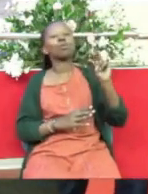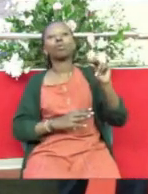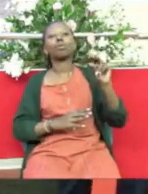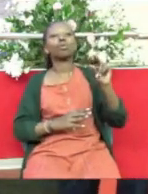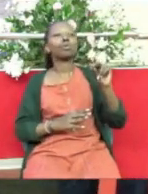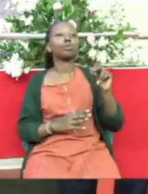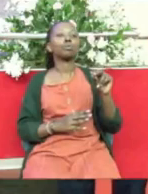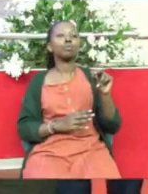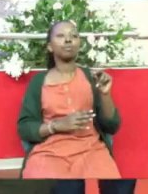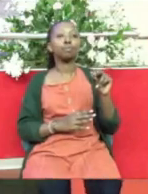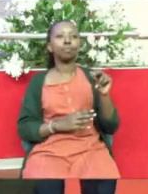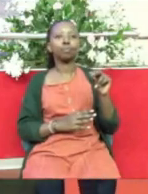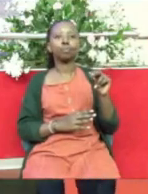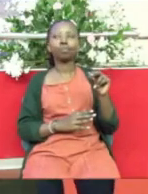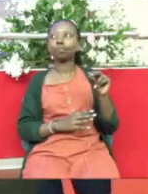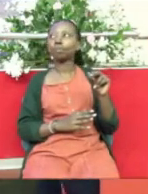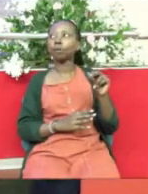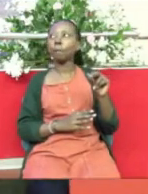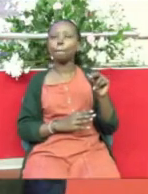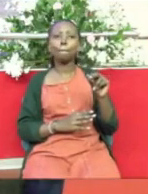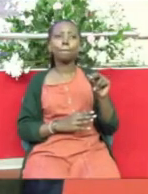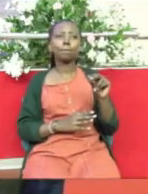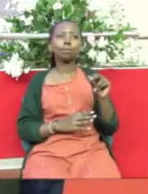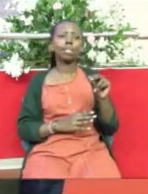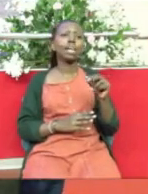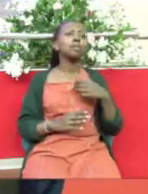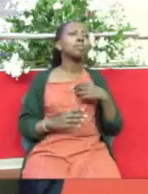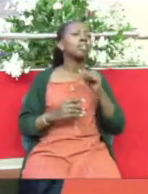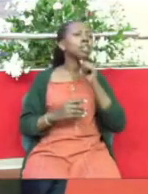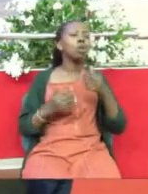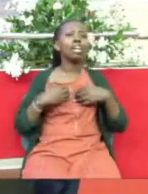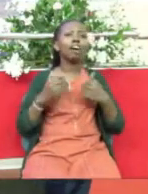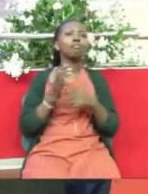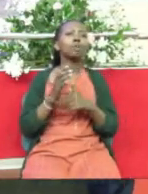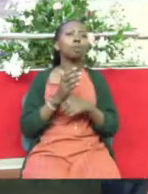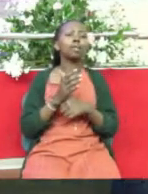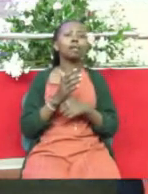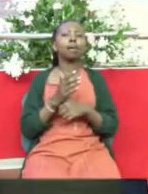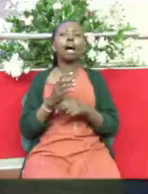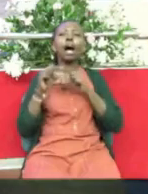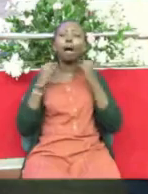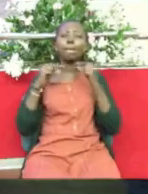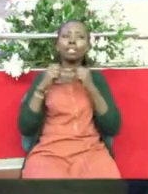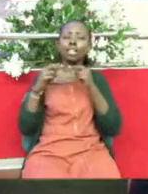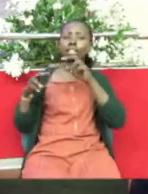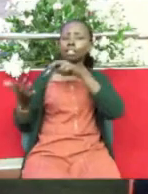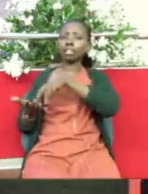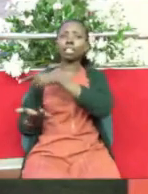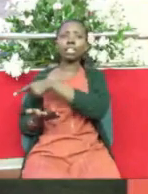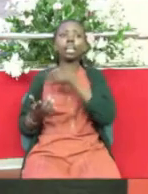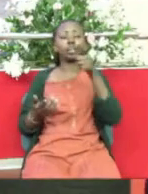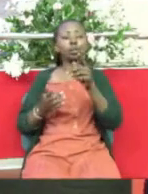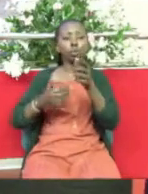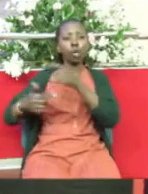kuwategemea wanahuduma na wachungaji kwa maombi. And I don't have a problem about them standing here and you coming to connect. Connecting is okay. Na sina